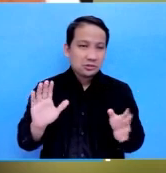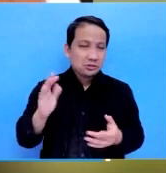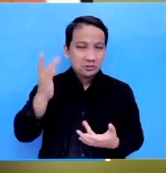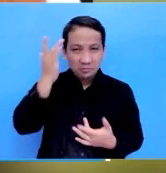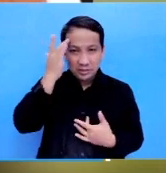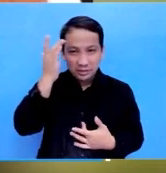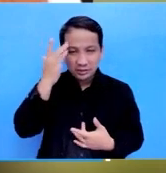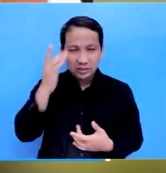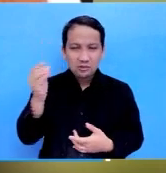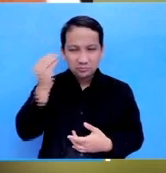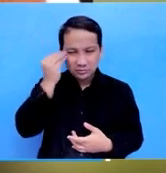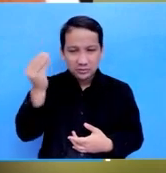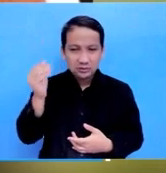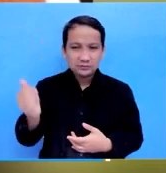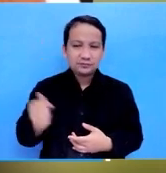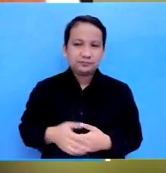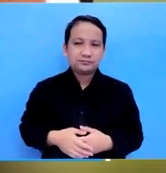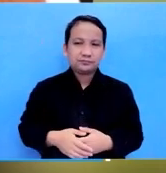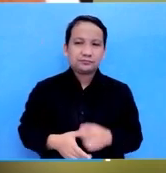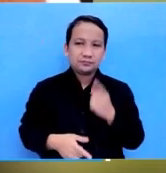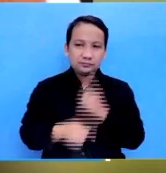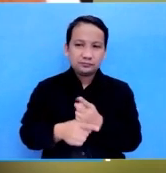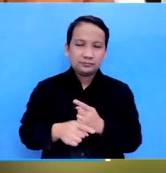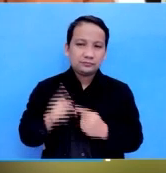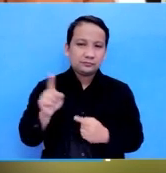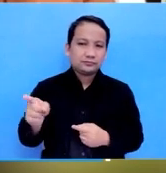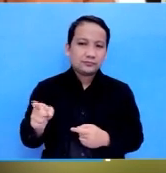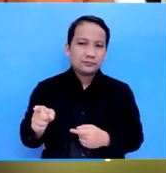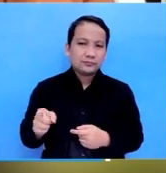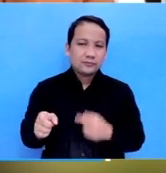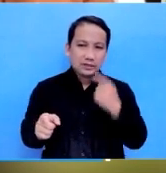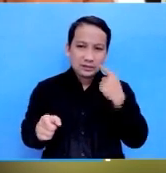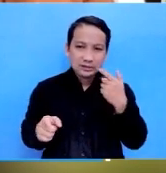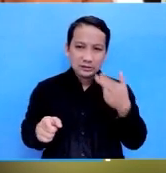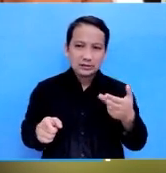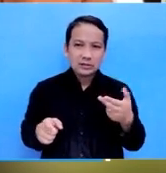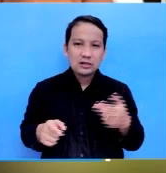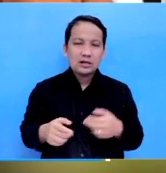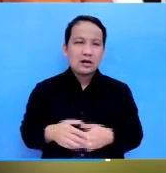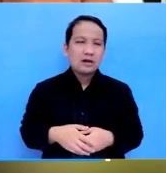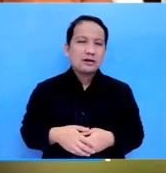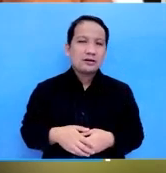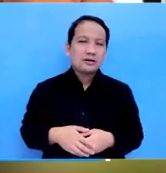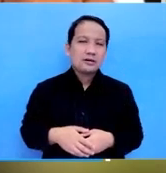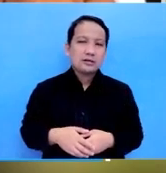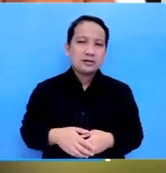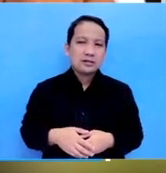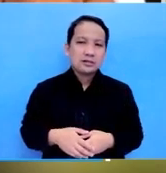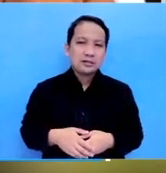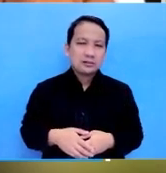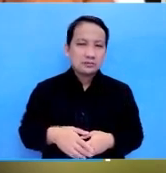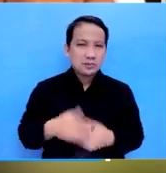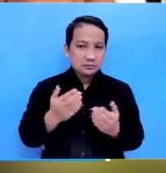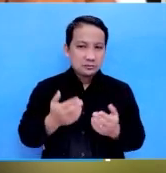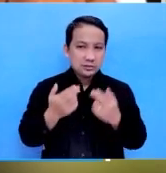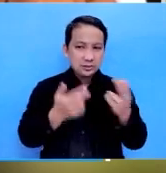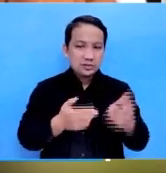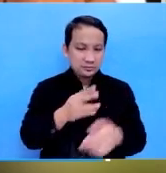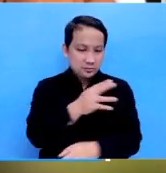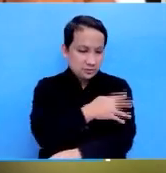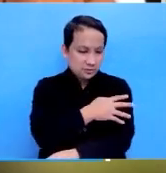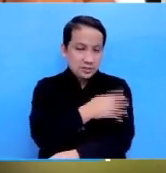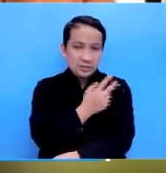doon? Well, actually, tama ka, Gretchen, and I concur. Yung pag-recommend ng second booster